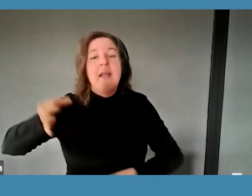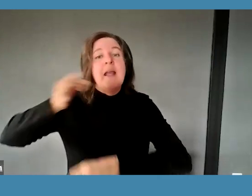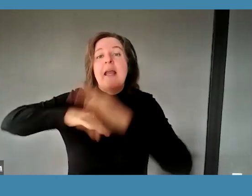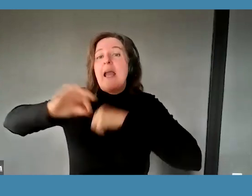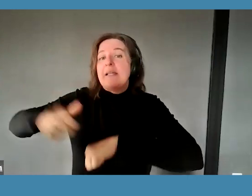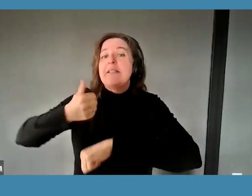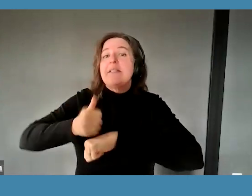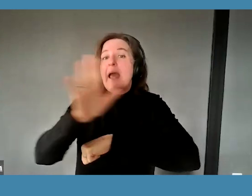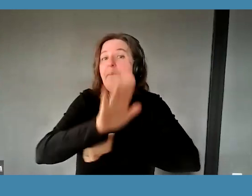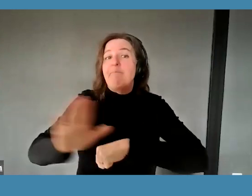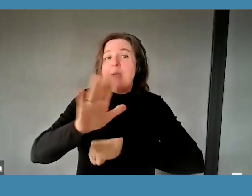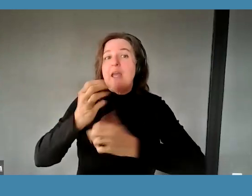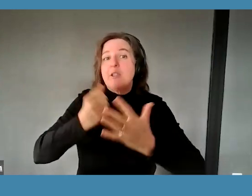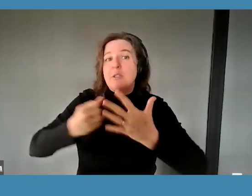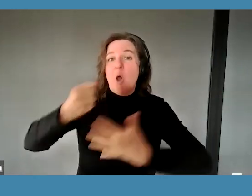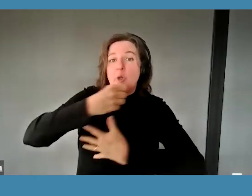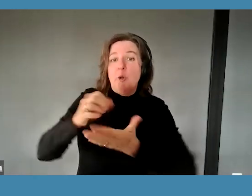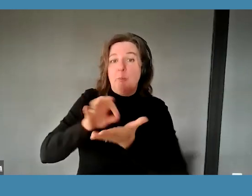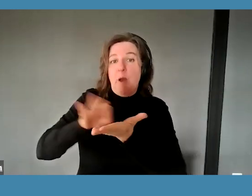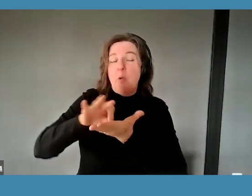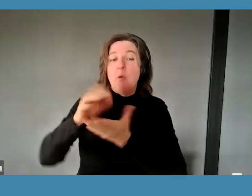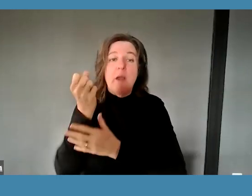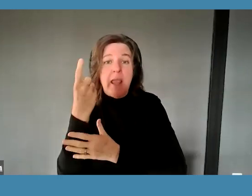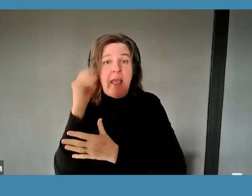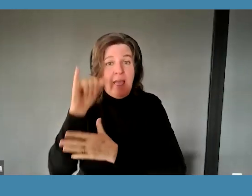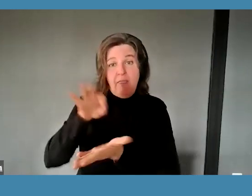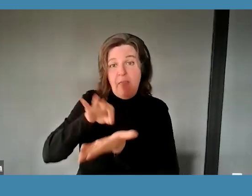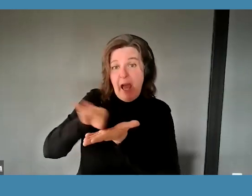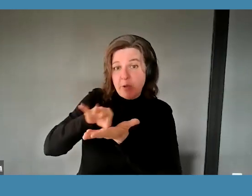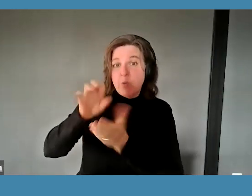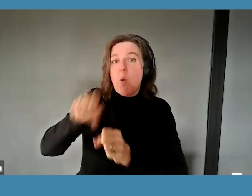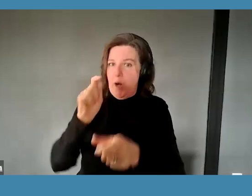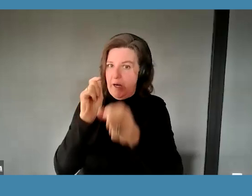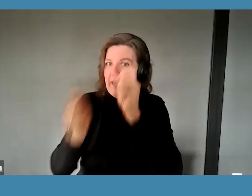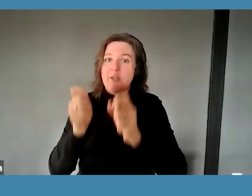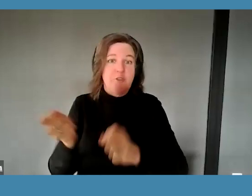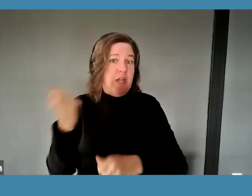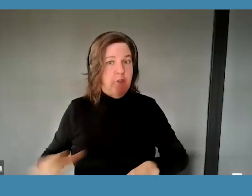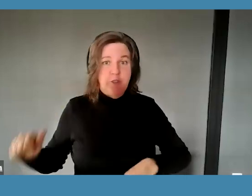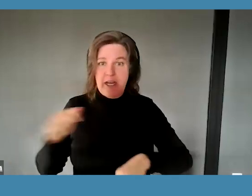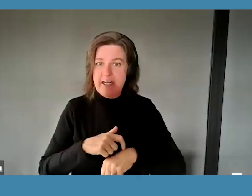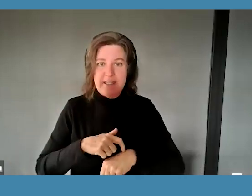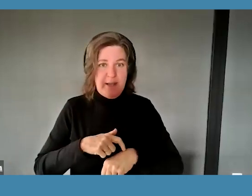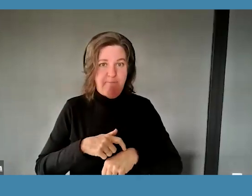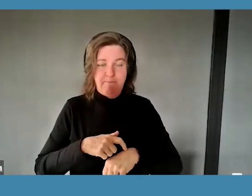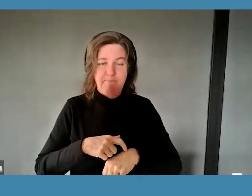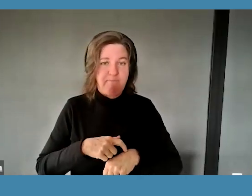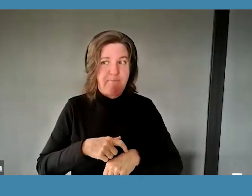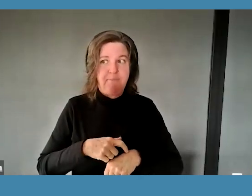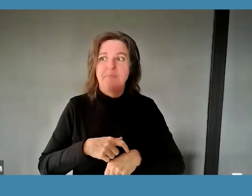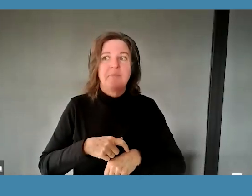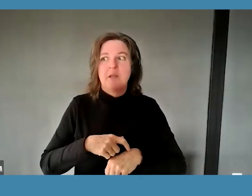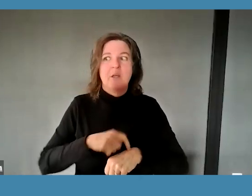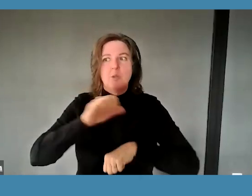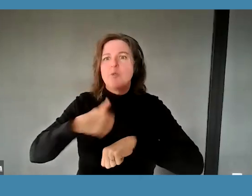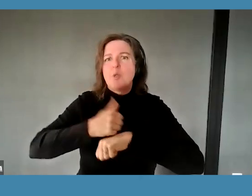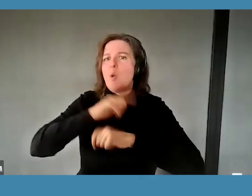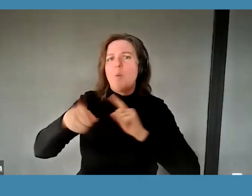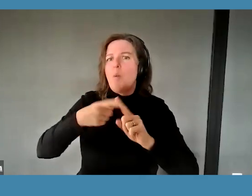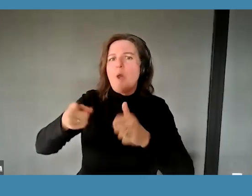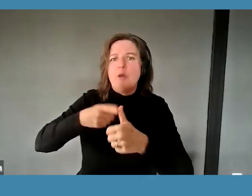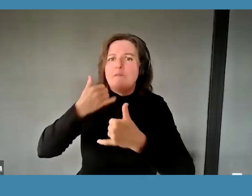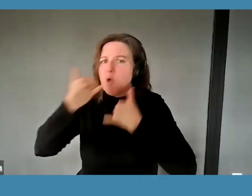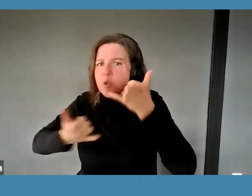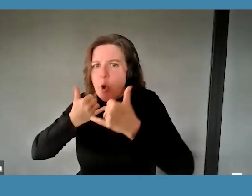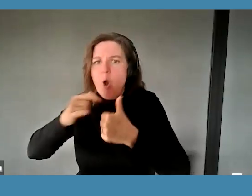can change at any time. That priority score can change. It's not based on when you first called or when you applied again.